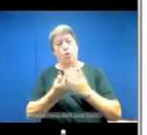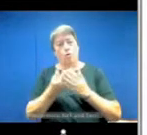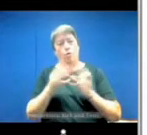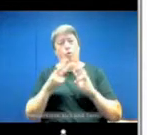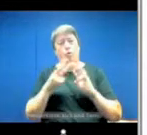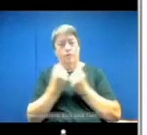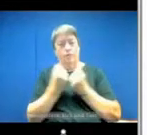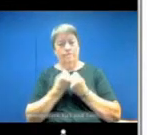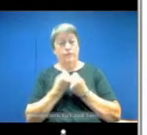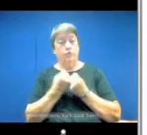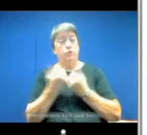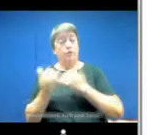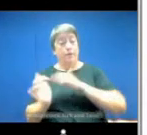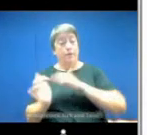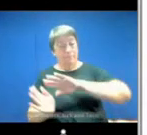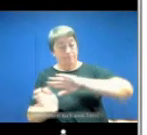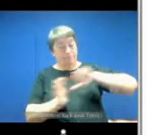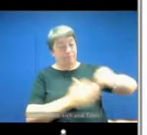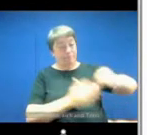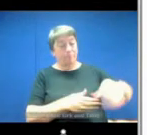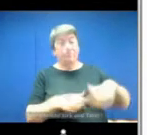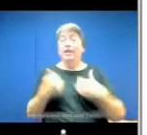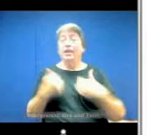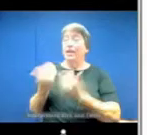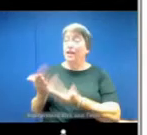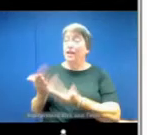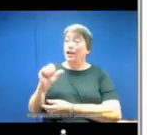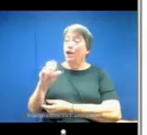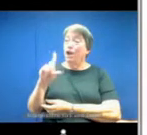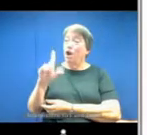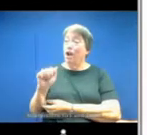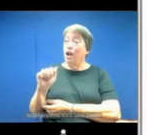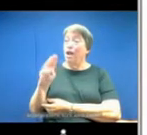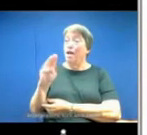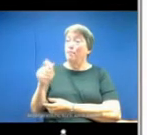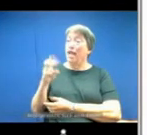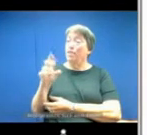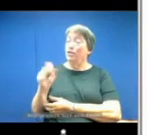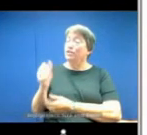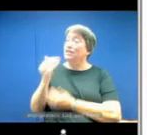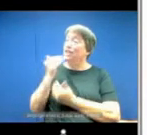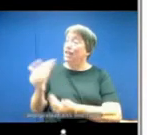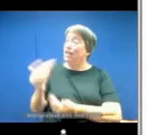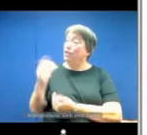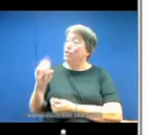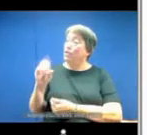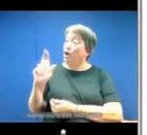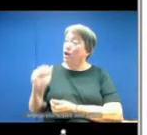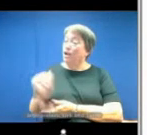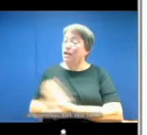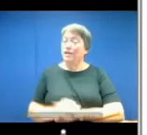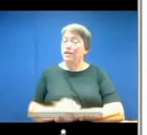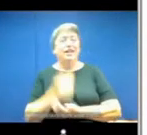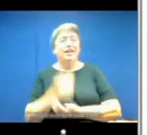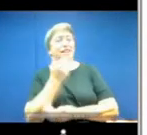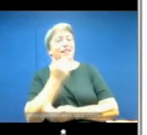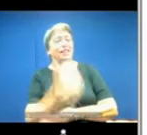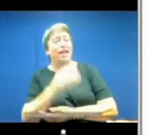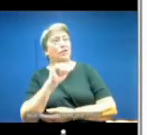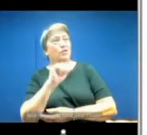all that out of the way, I'd like to turn it over to Carla Mathers. Thank you, Carla. Thank you, Carrie.